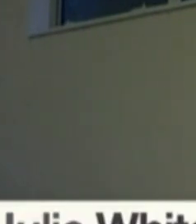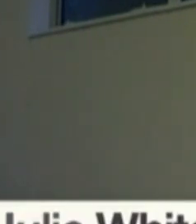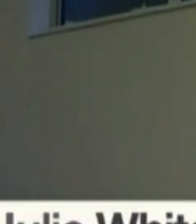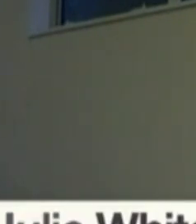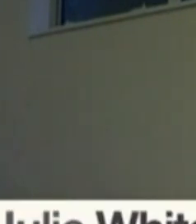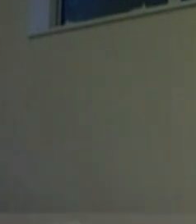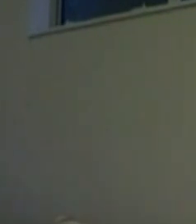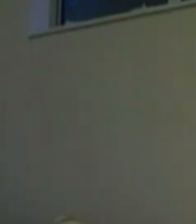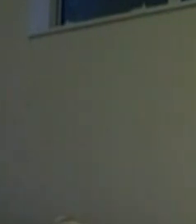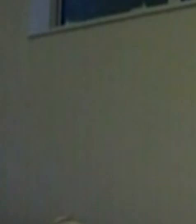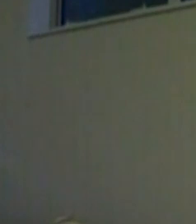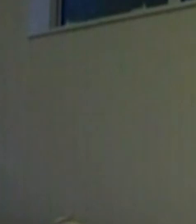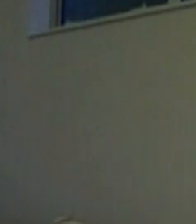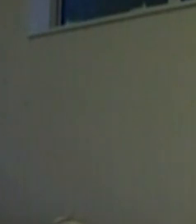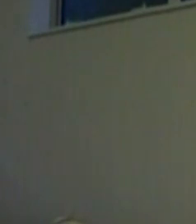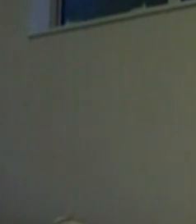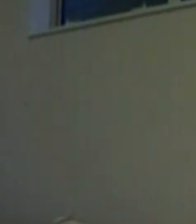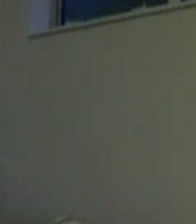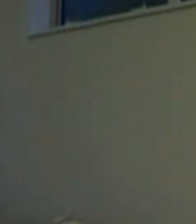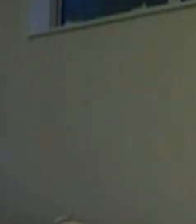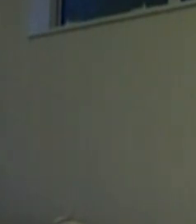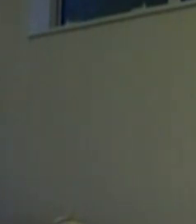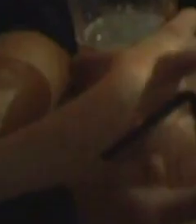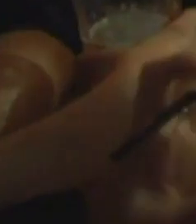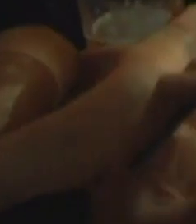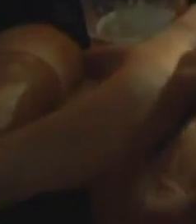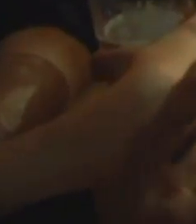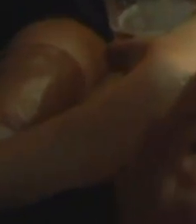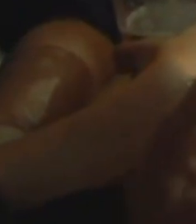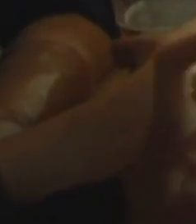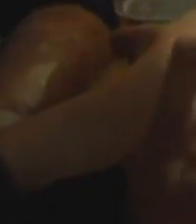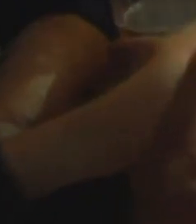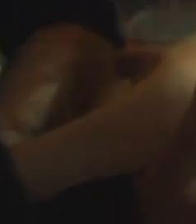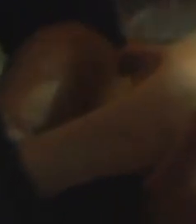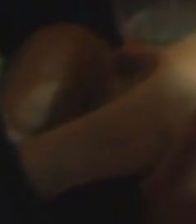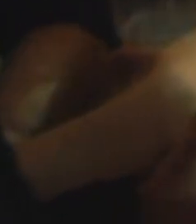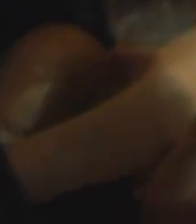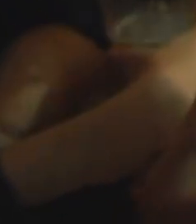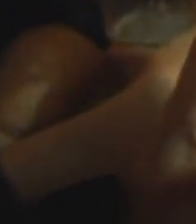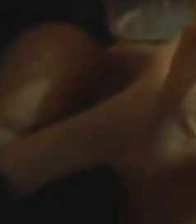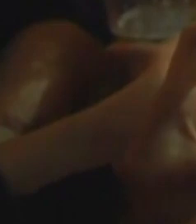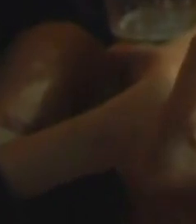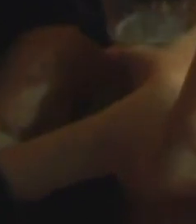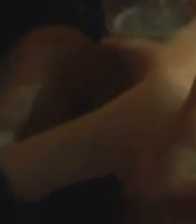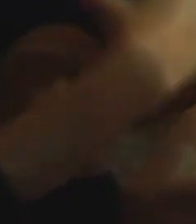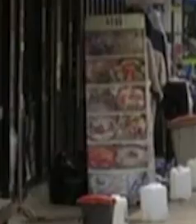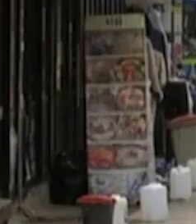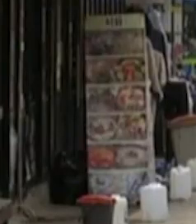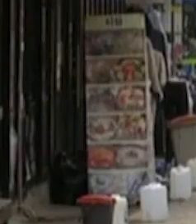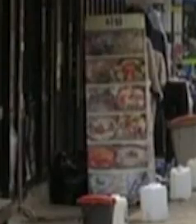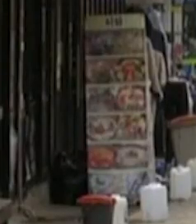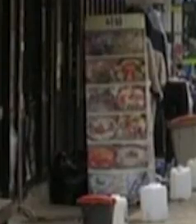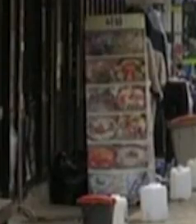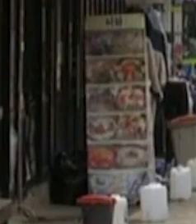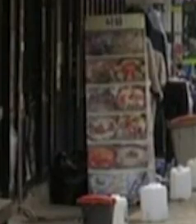expenses. Essentially, some businesses won't make it. The Prime Minister says bars pose the greatest risk,